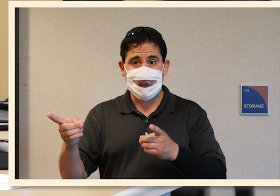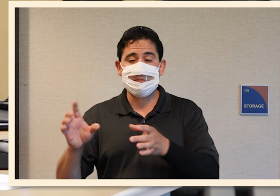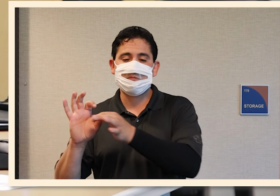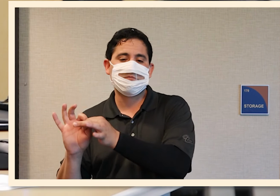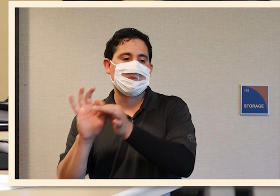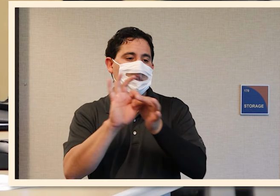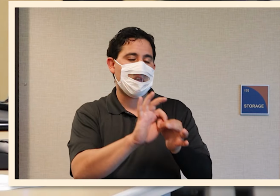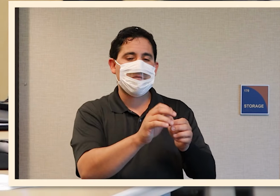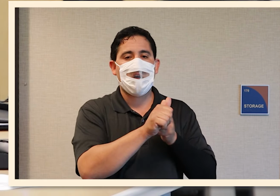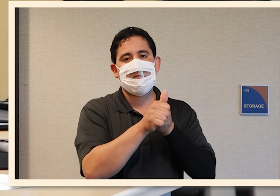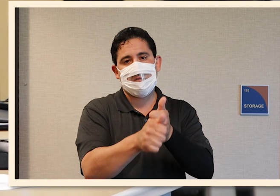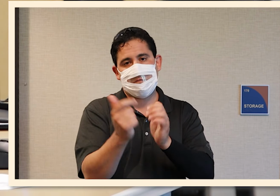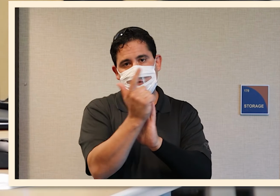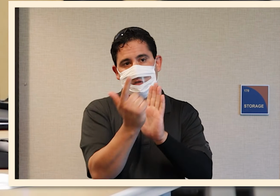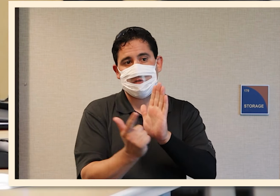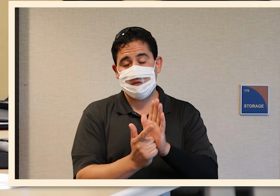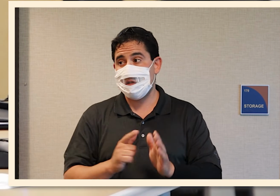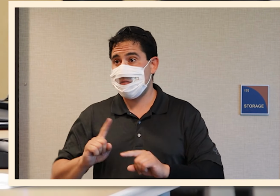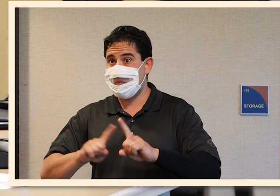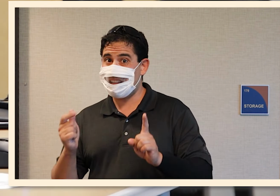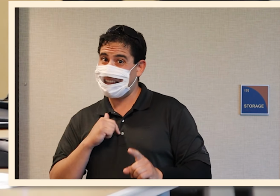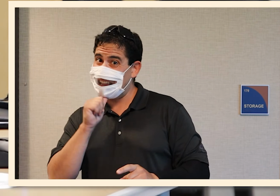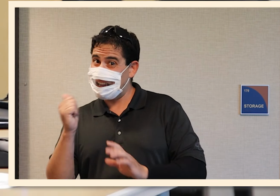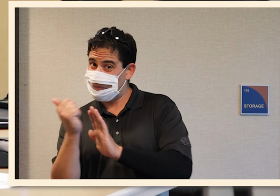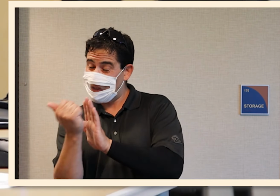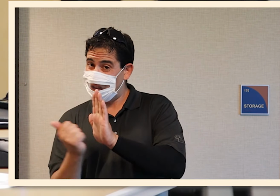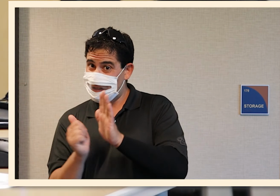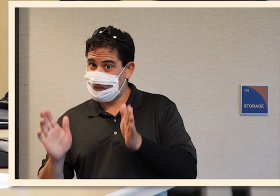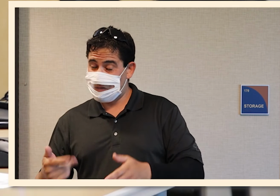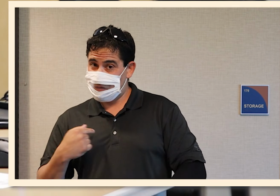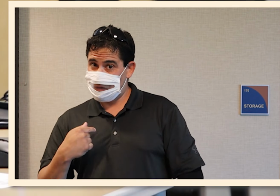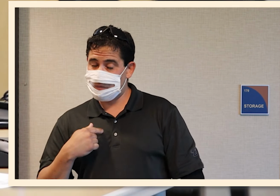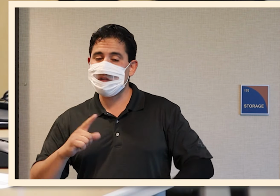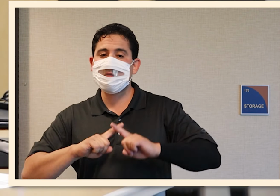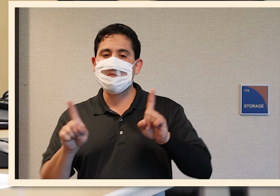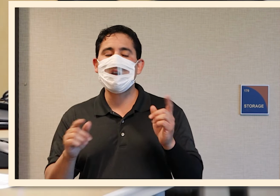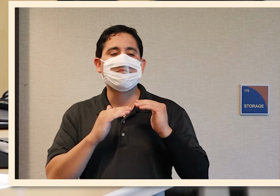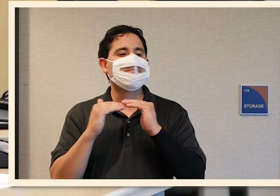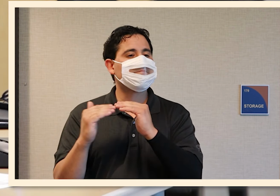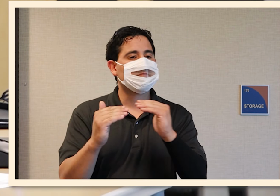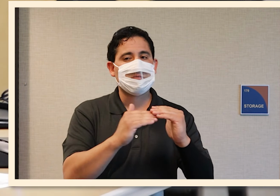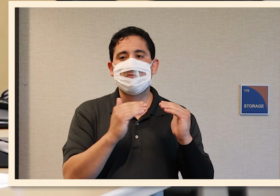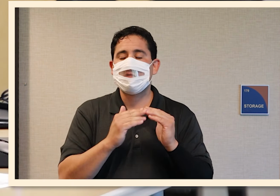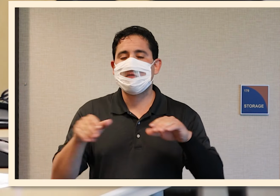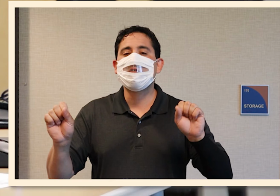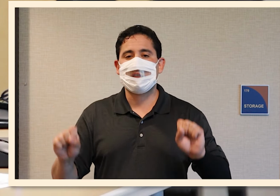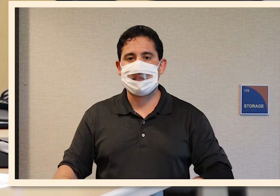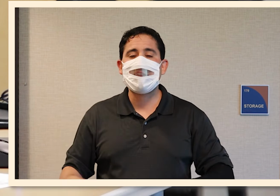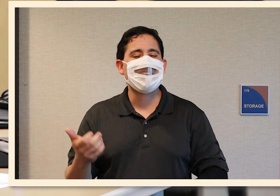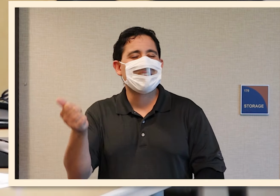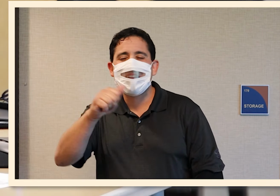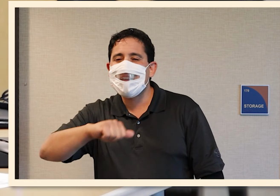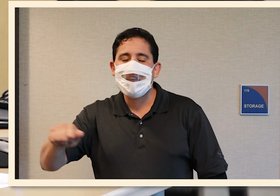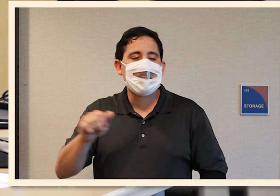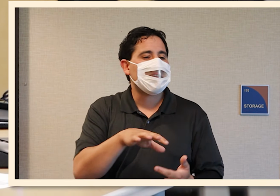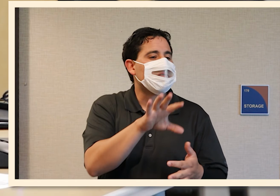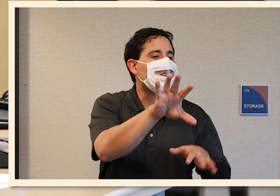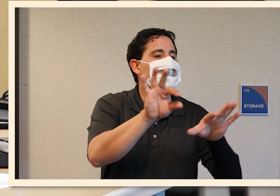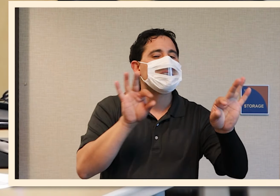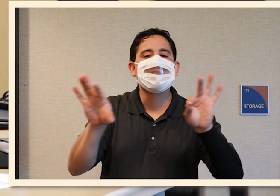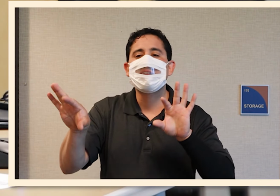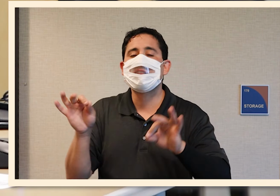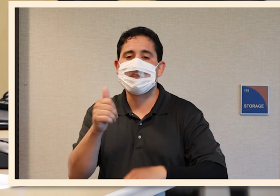in this process, but in terms of the process that I've observed here, I think you're justified to make any of the selections that you might like to make.